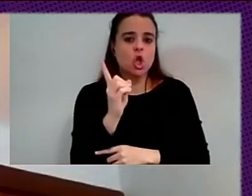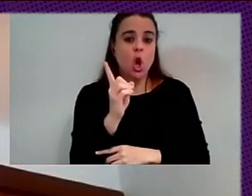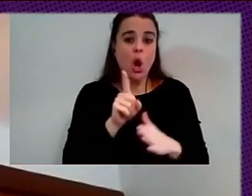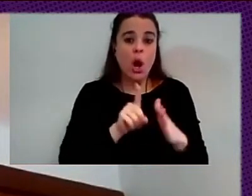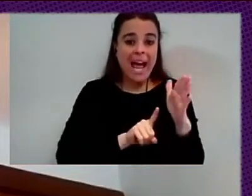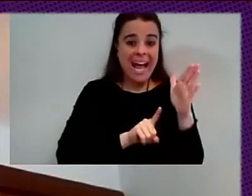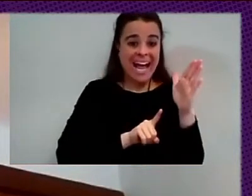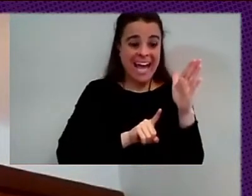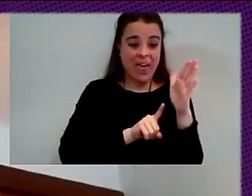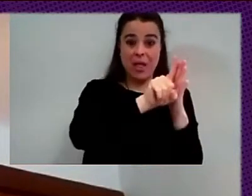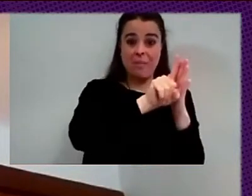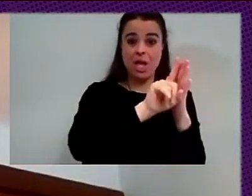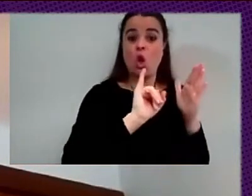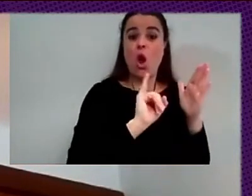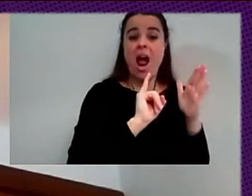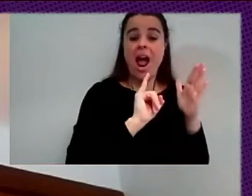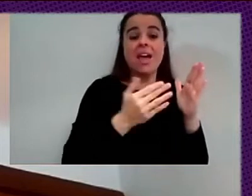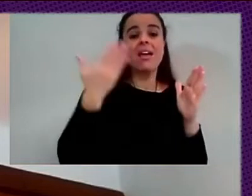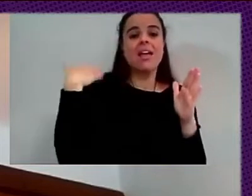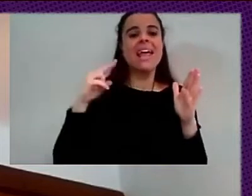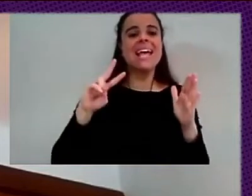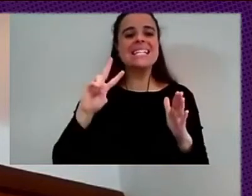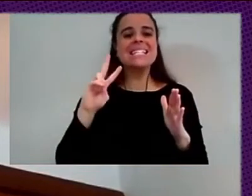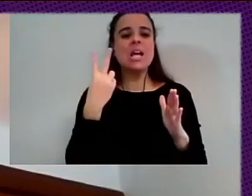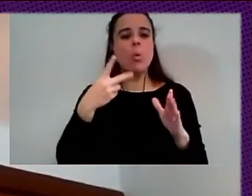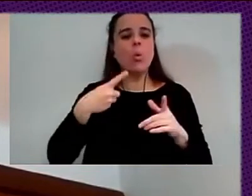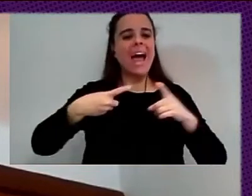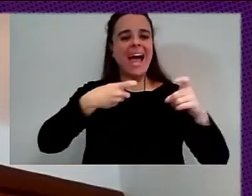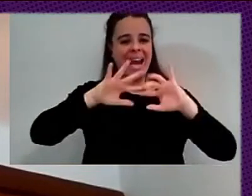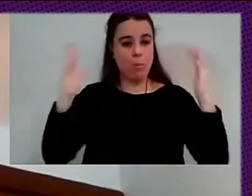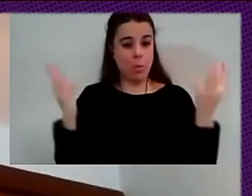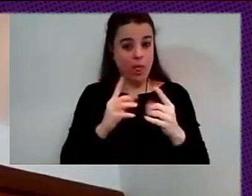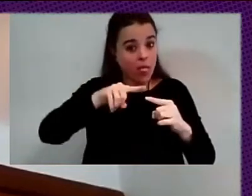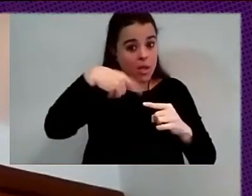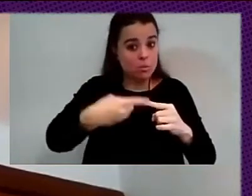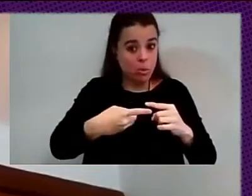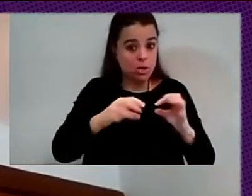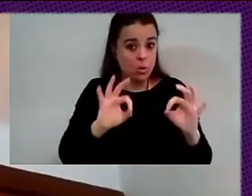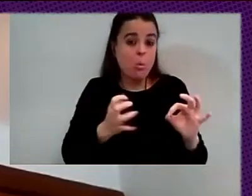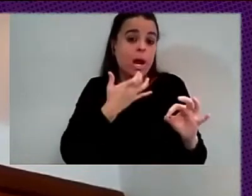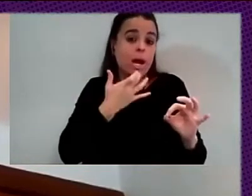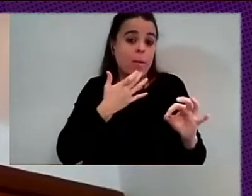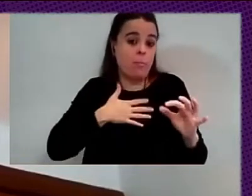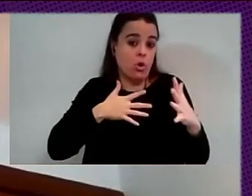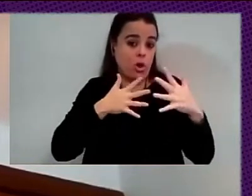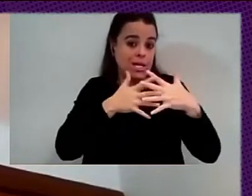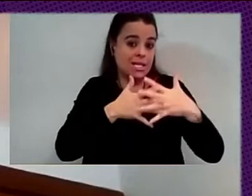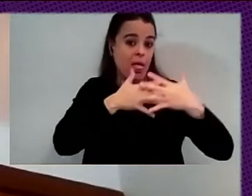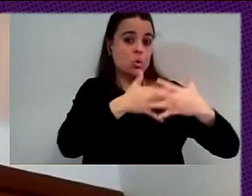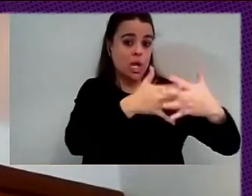longing or romanticized past in the US these days, we would still destroy the environment.